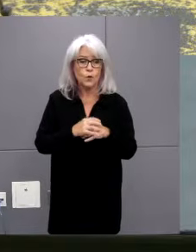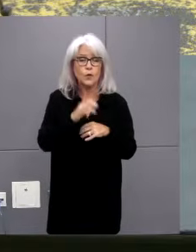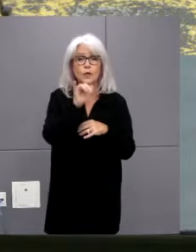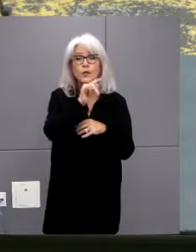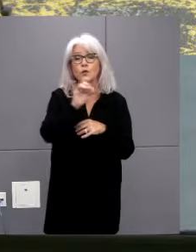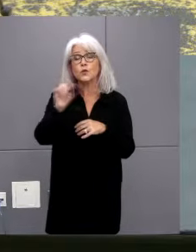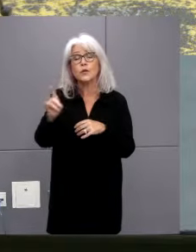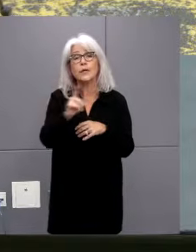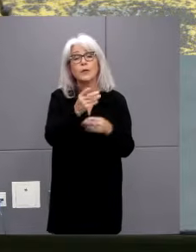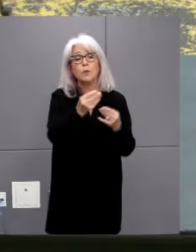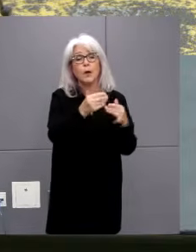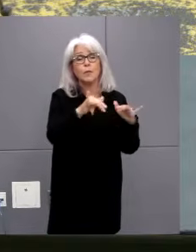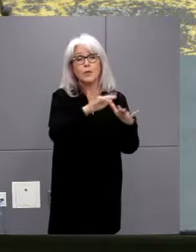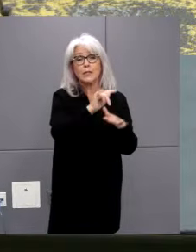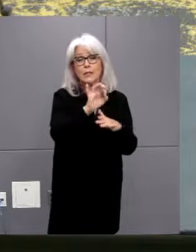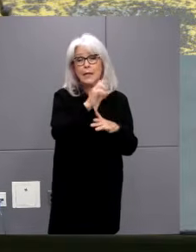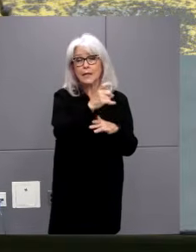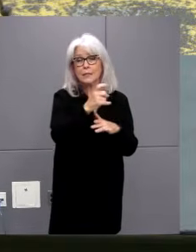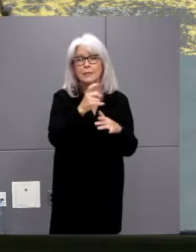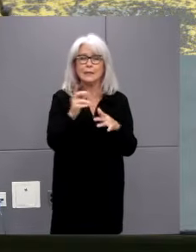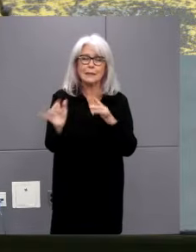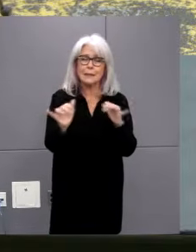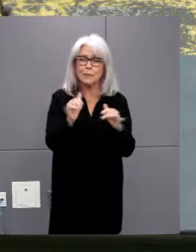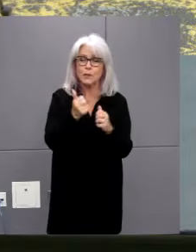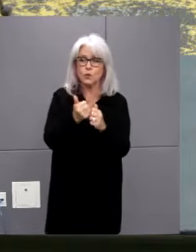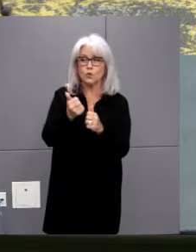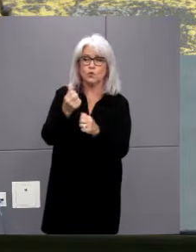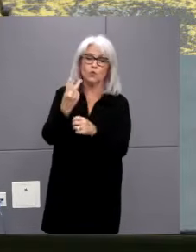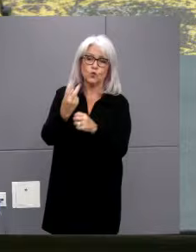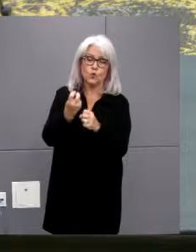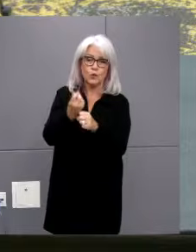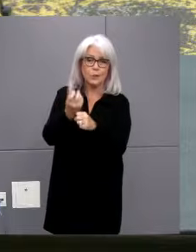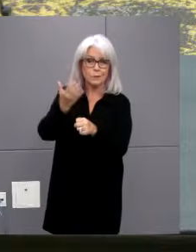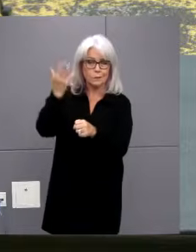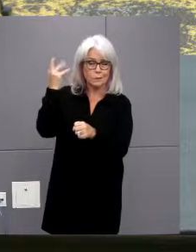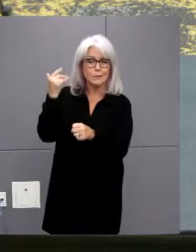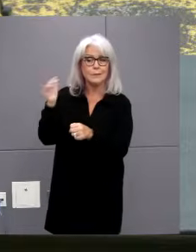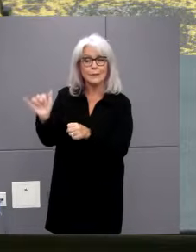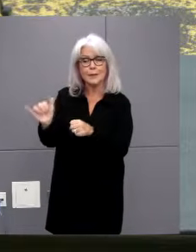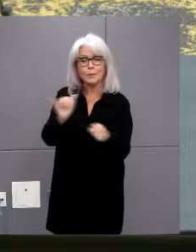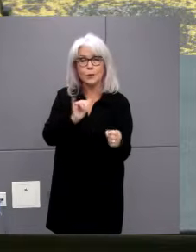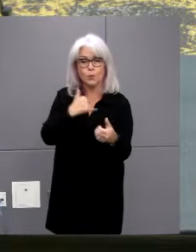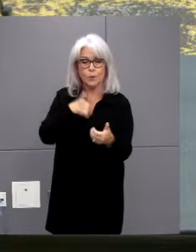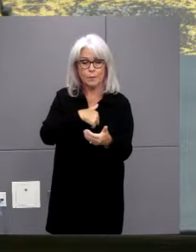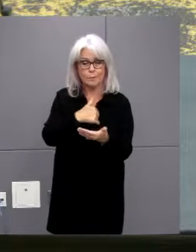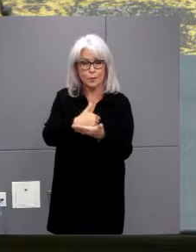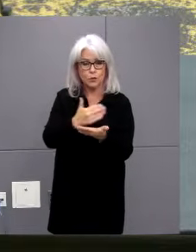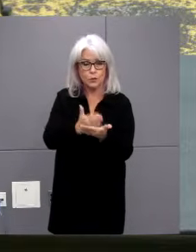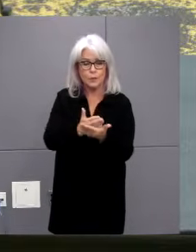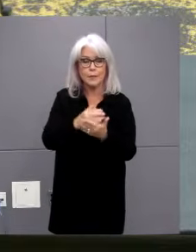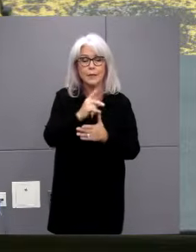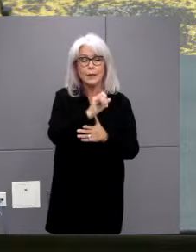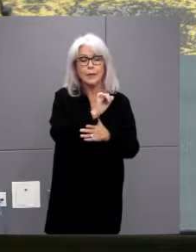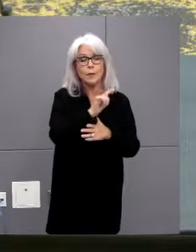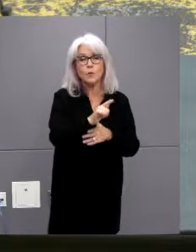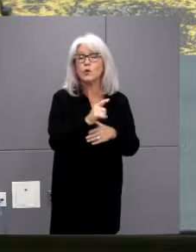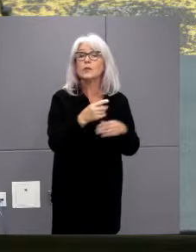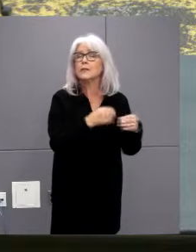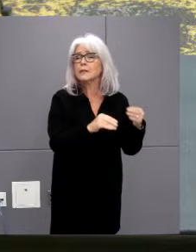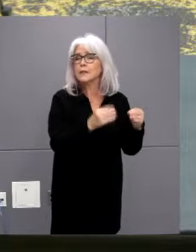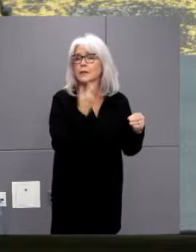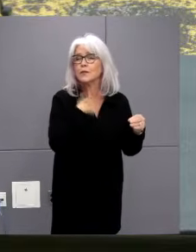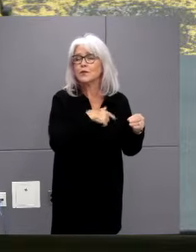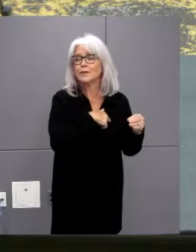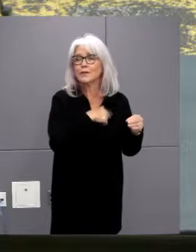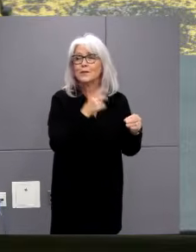tax revenues is outpacing the prior 2 years as budgeted. Expenditure highlights, April salaries and wages are comparable to the prior year with